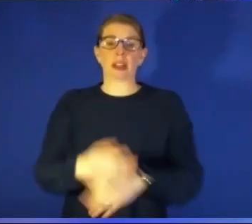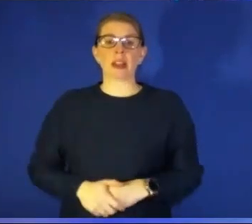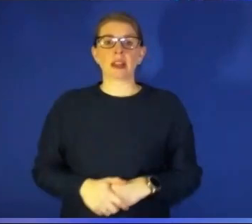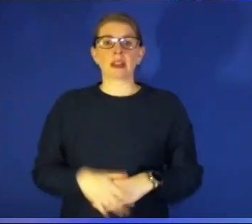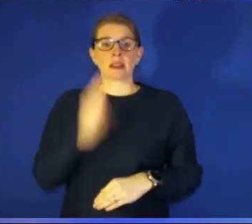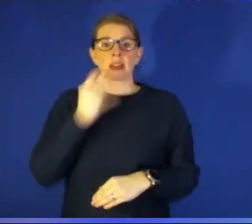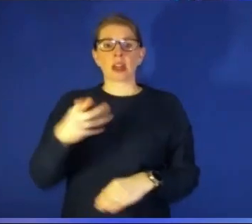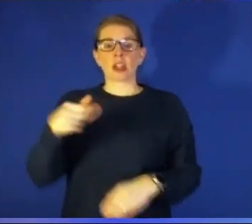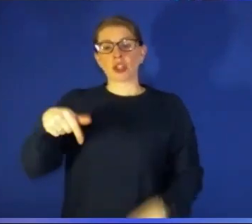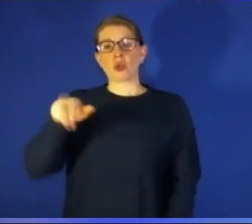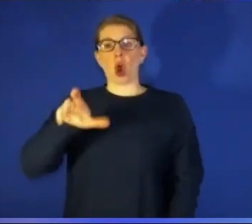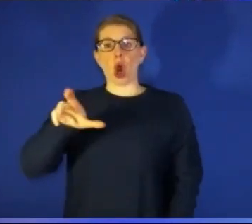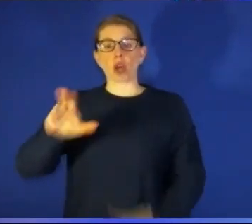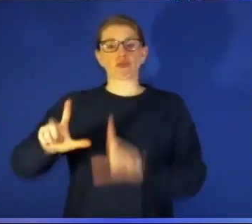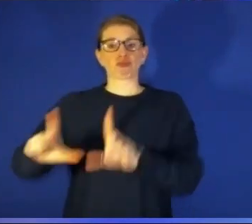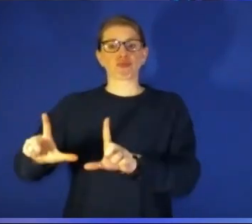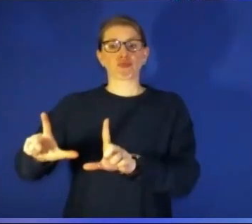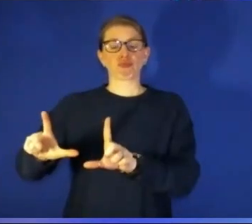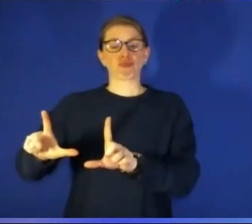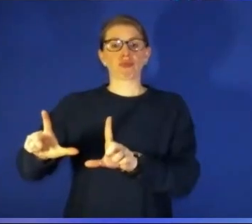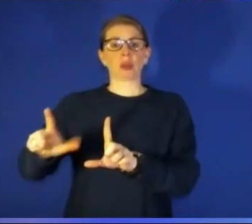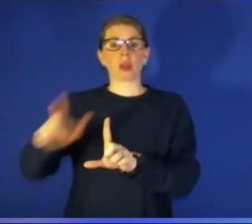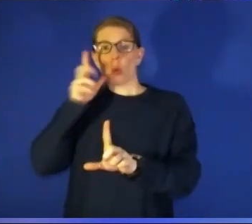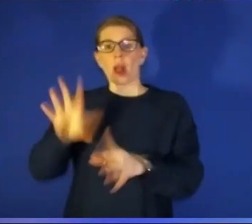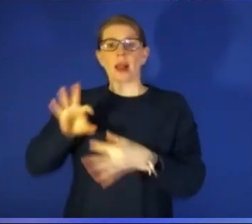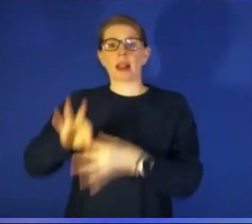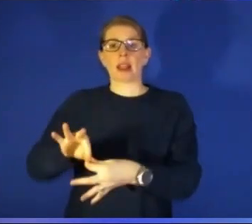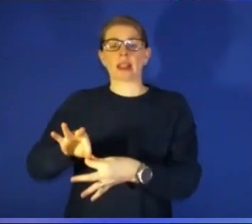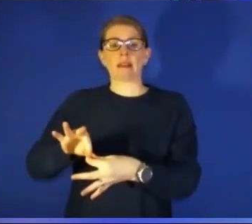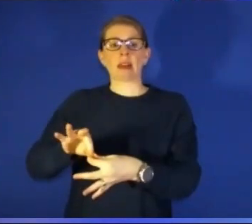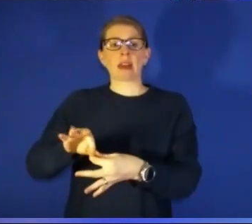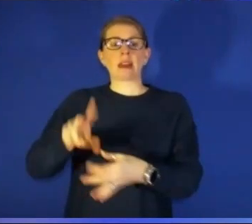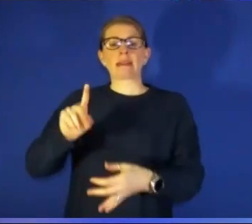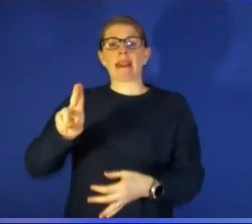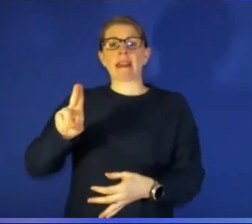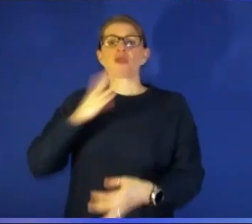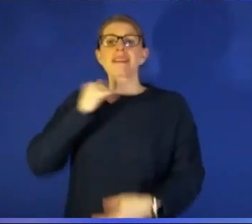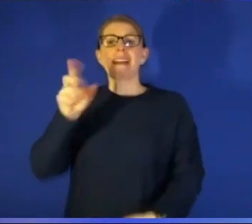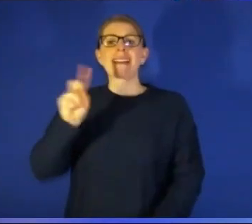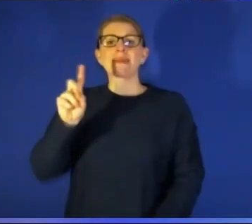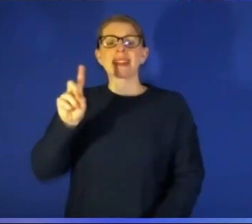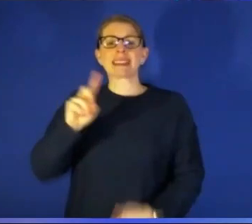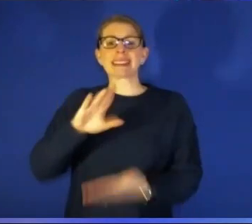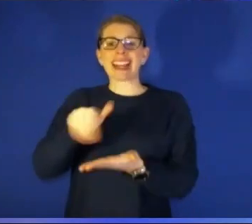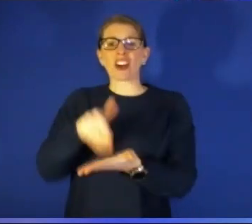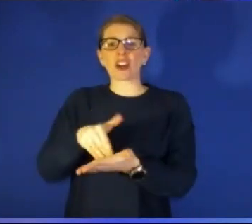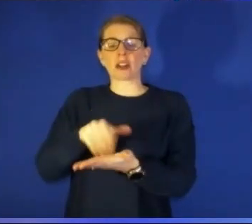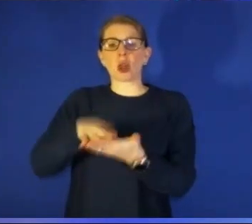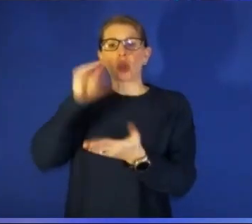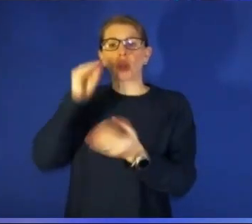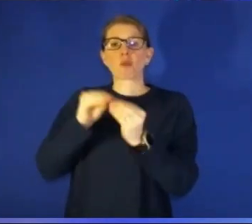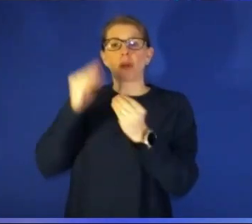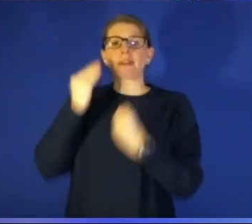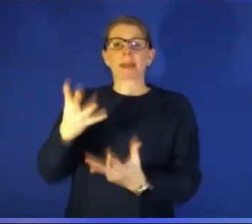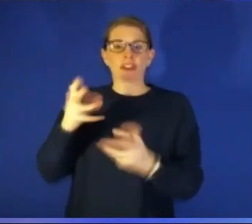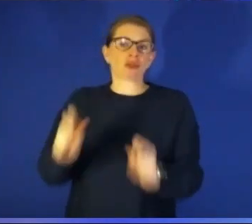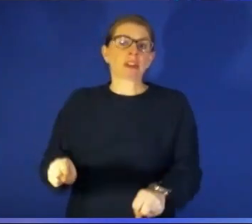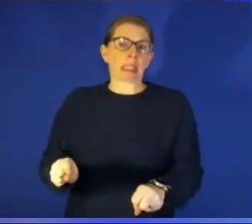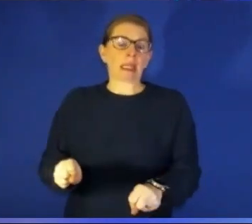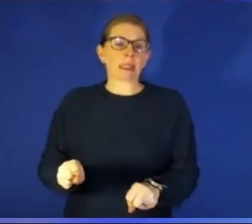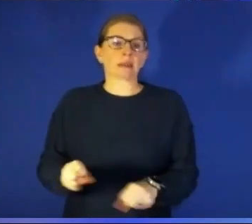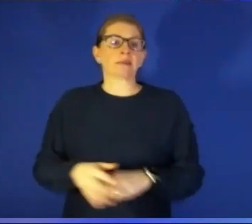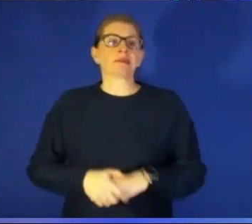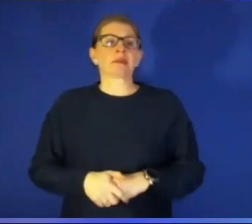QR code up on the screen right now. It's going to link you to the University of Kansas Health System's Diabetes Center, so you can find out more information and jump on